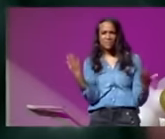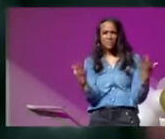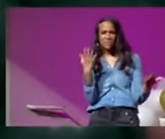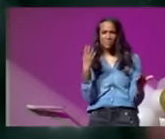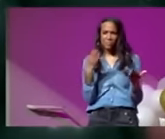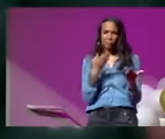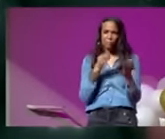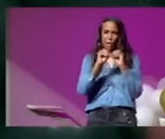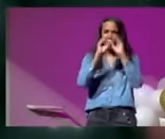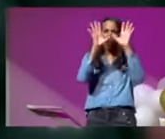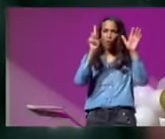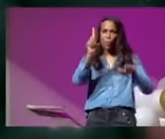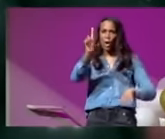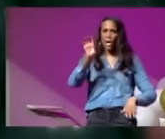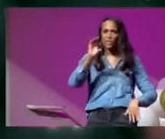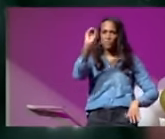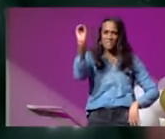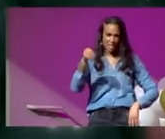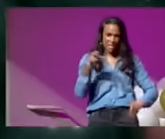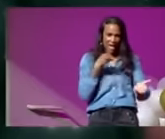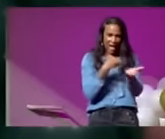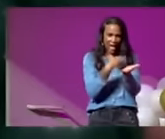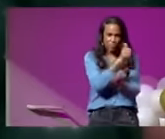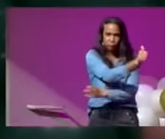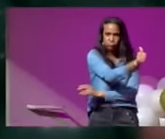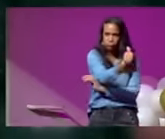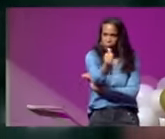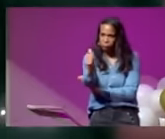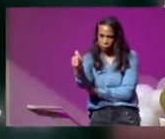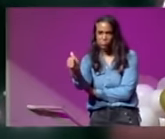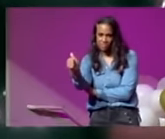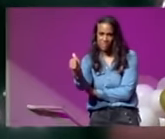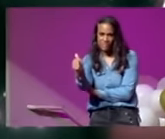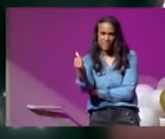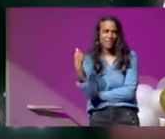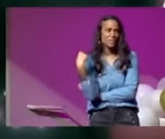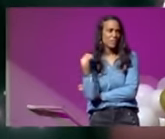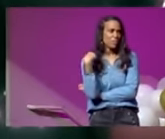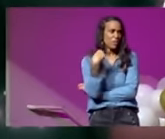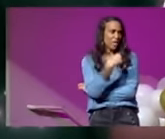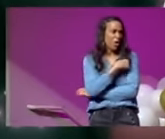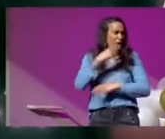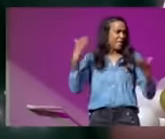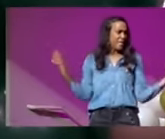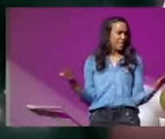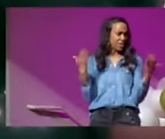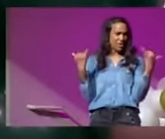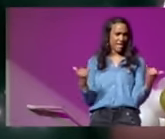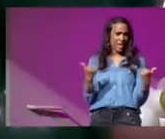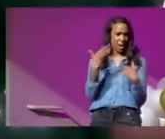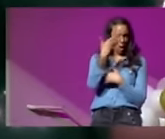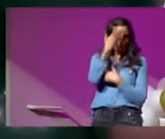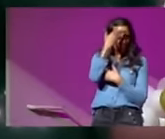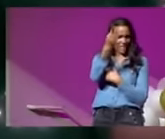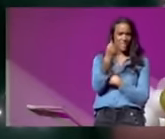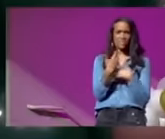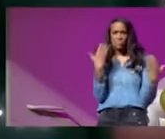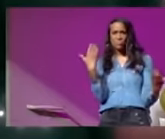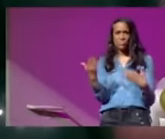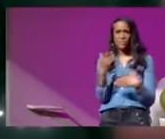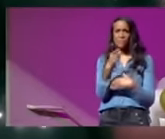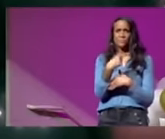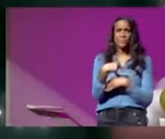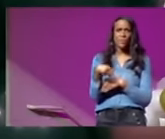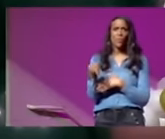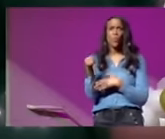real. A lot of us, if we're honest with ourselves, we are where we are not because of other